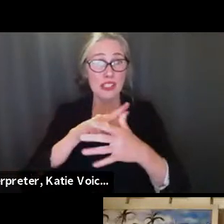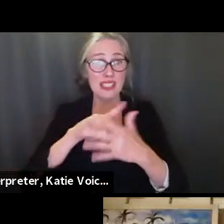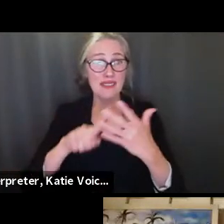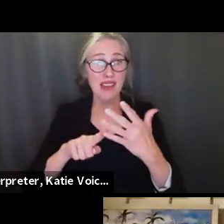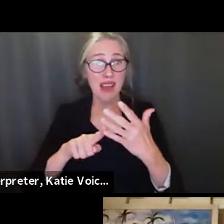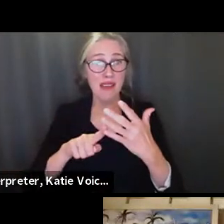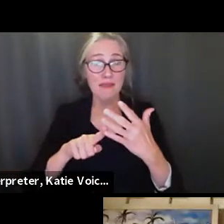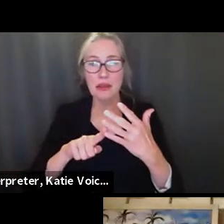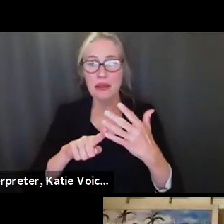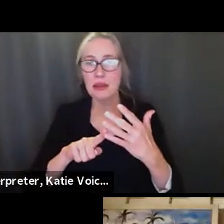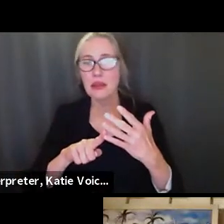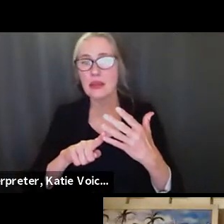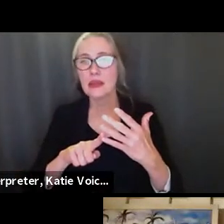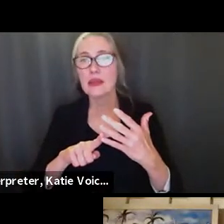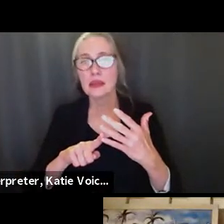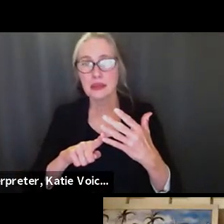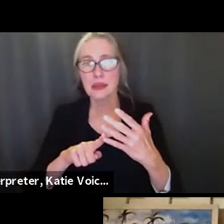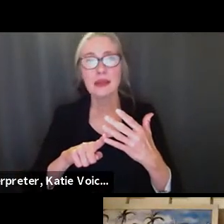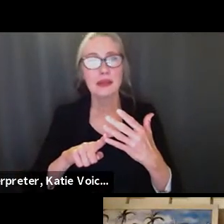Okay. Thank you.